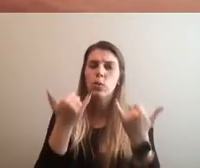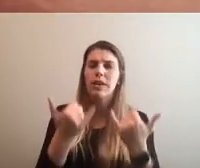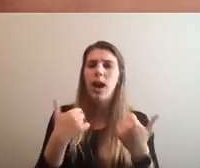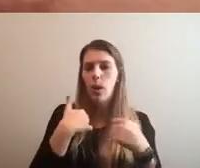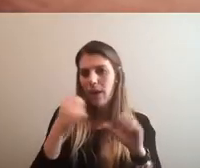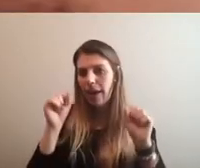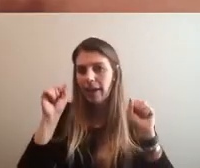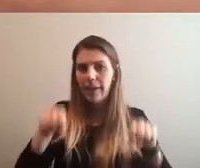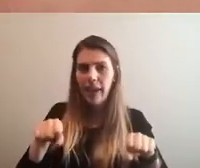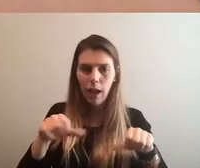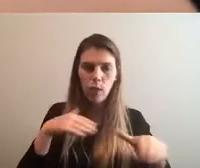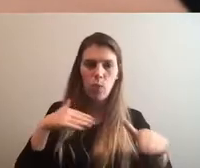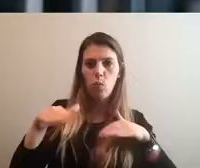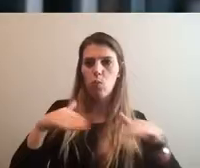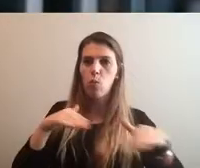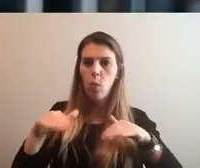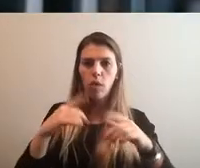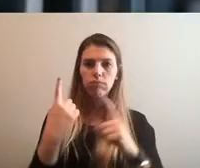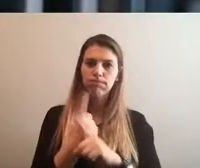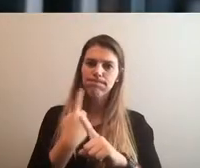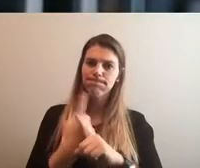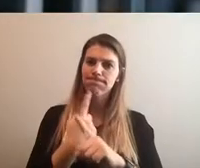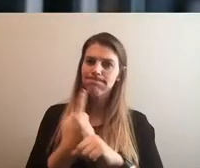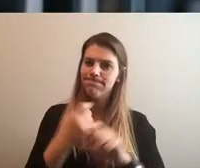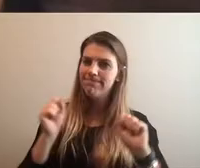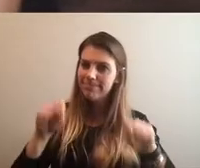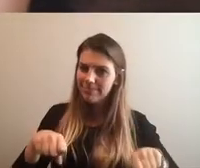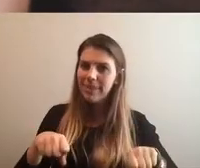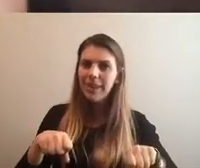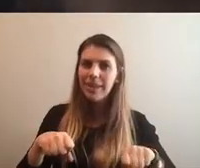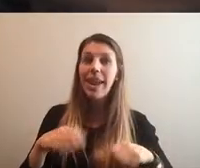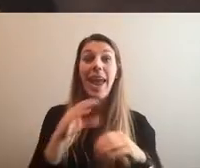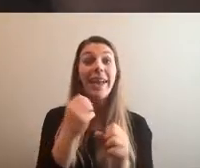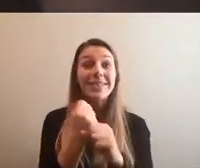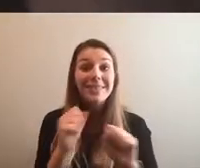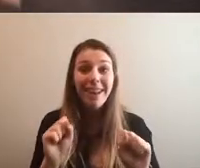can walk properly and safely.